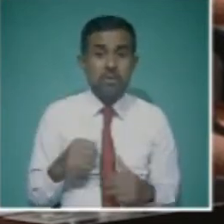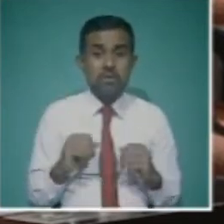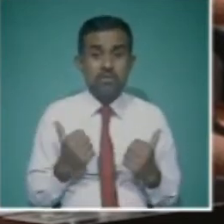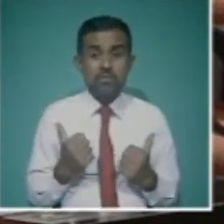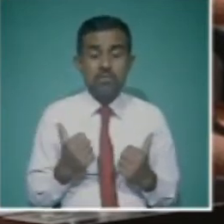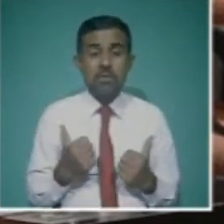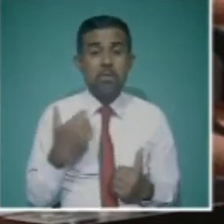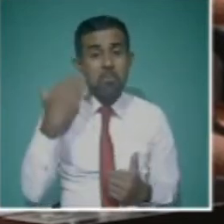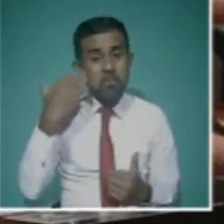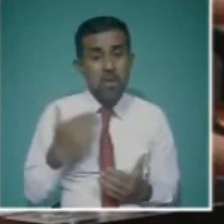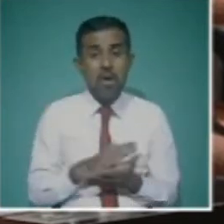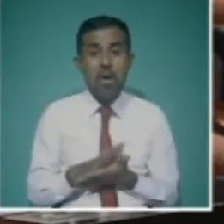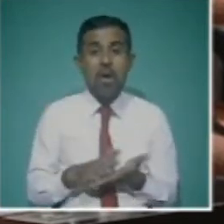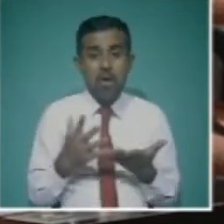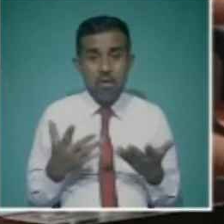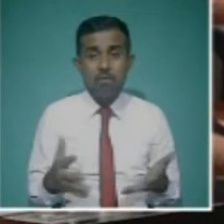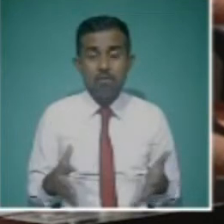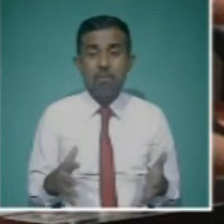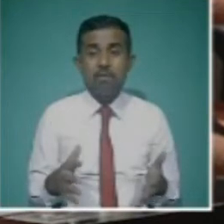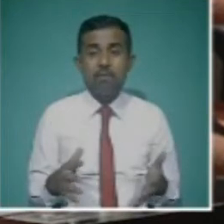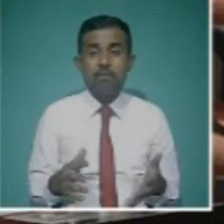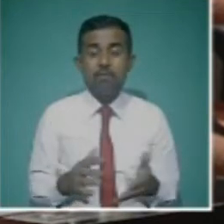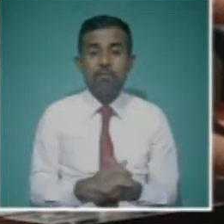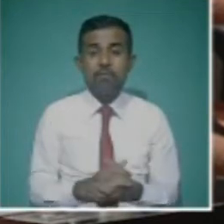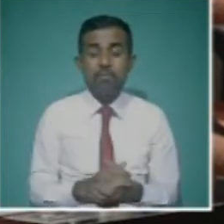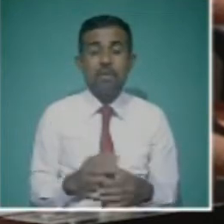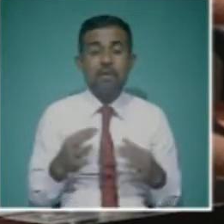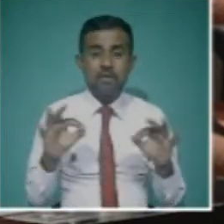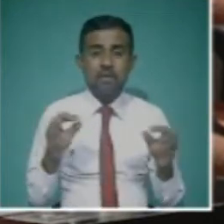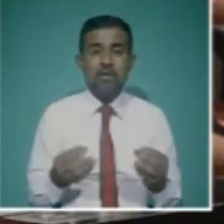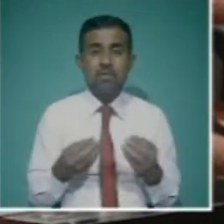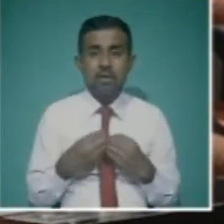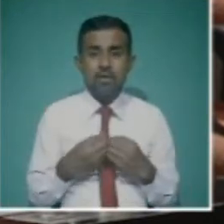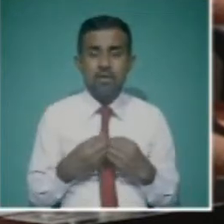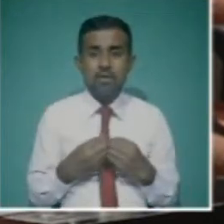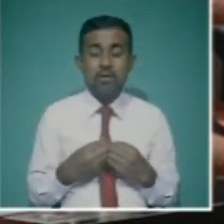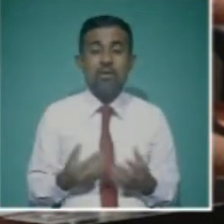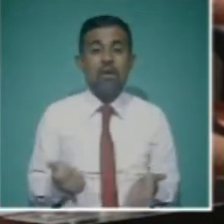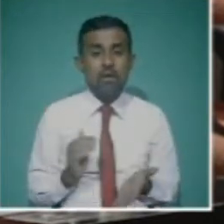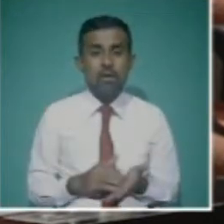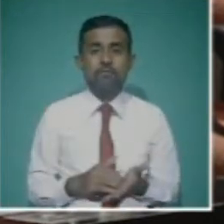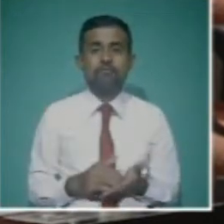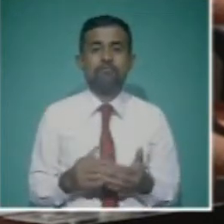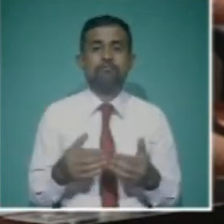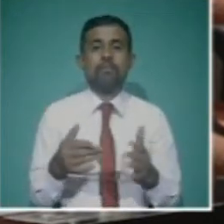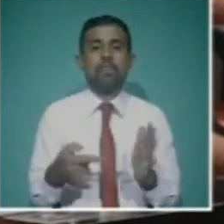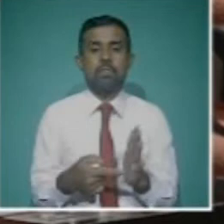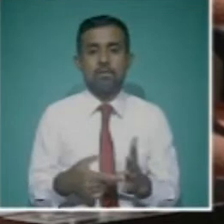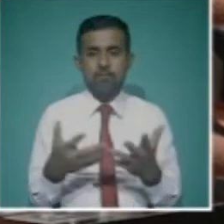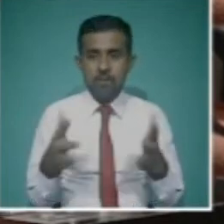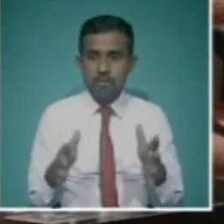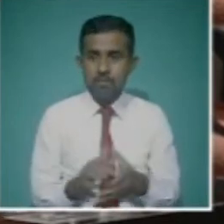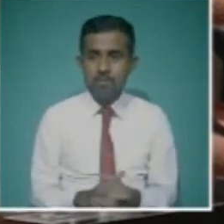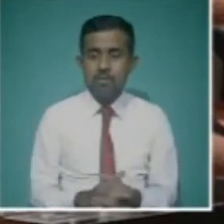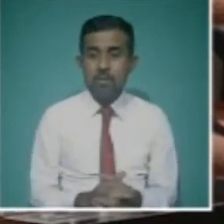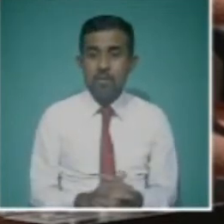option, they are suffering the second time around. First and foremost, it was pure